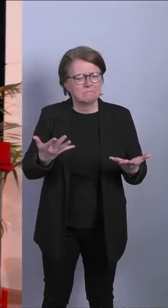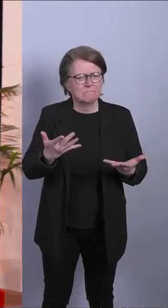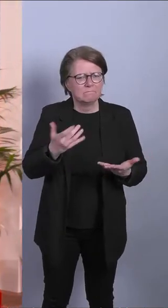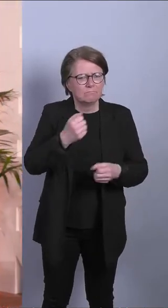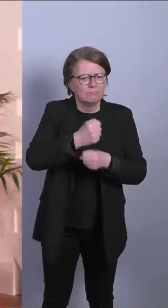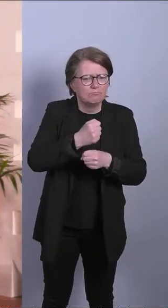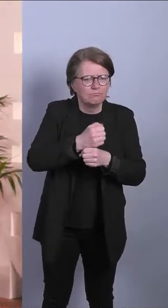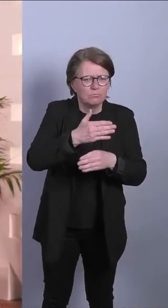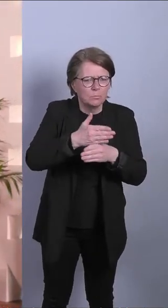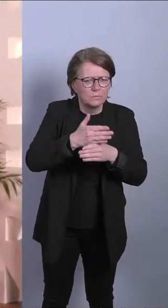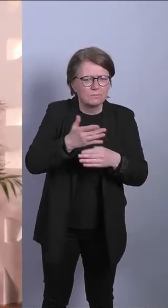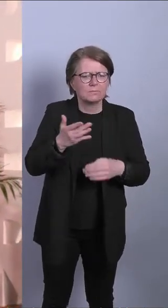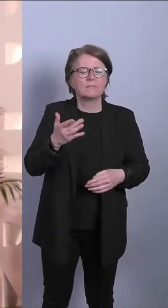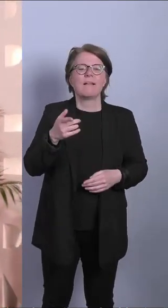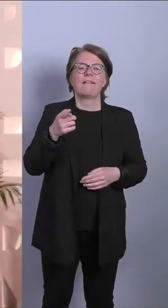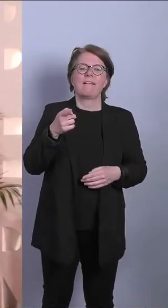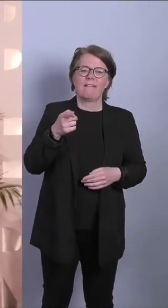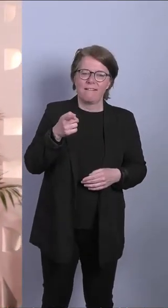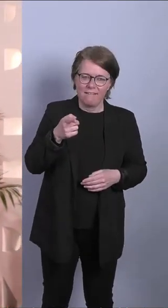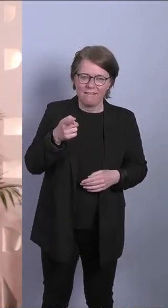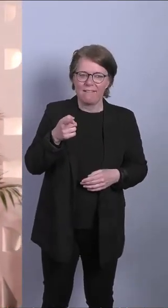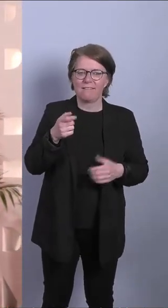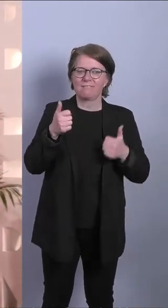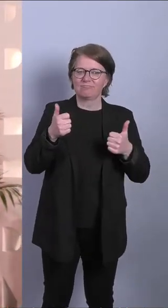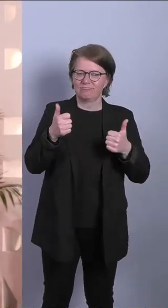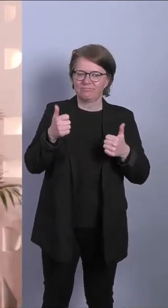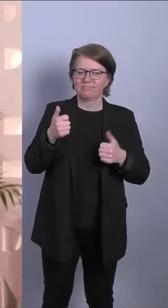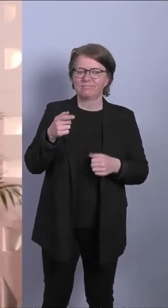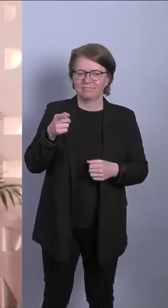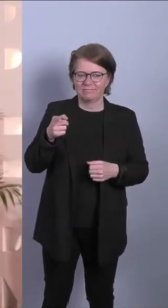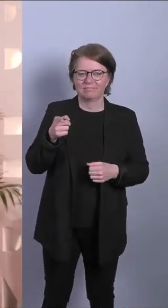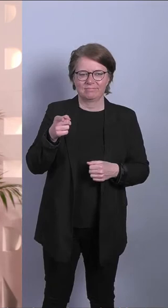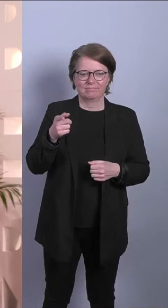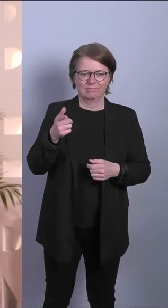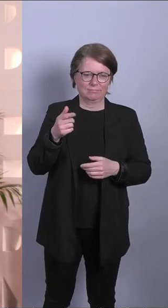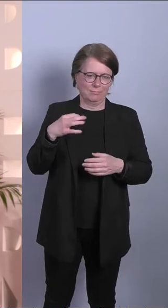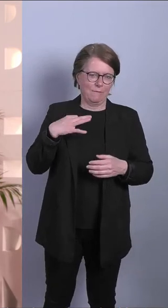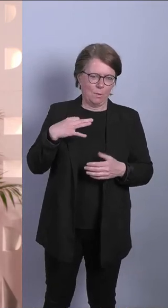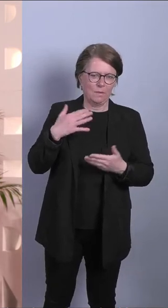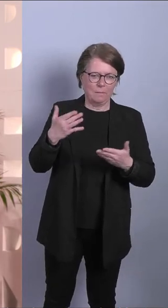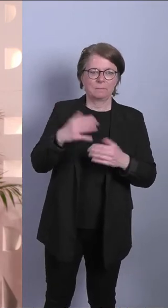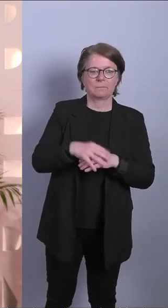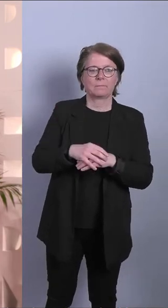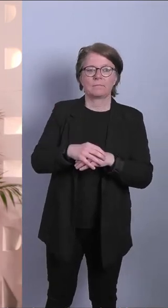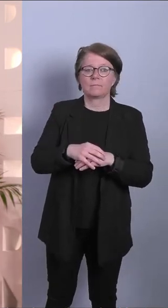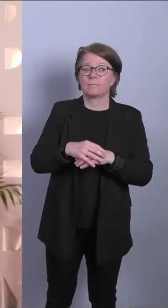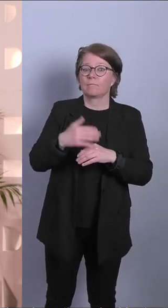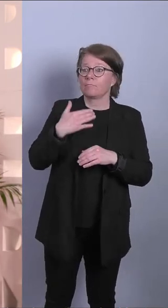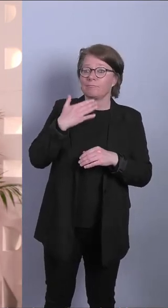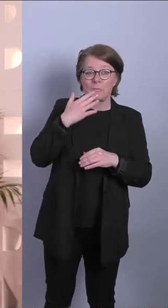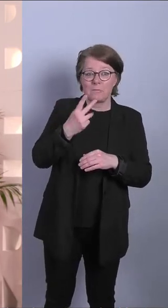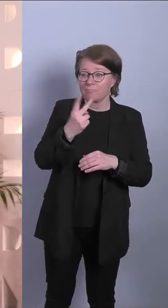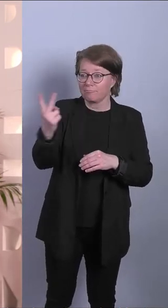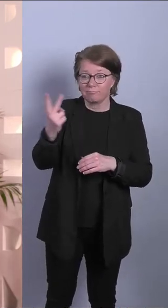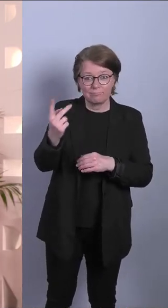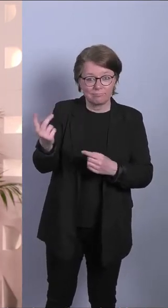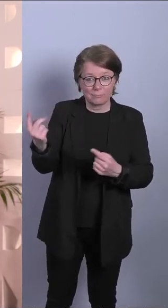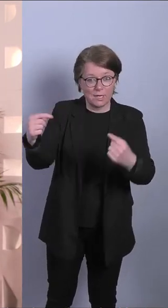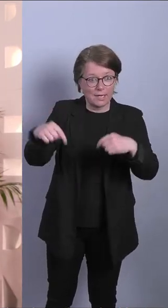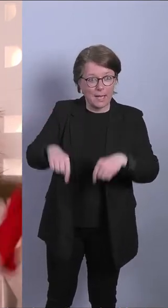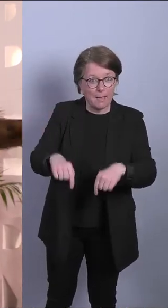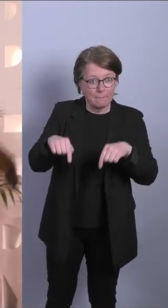Football. Oh, little surprise there. Okay, thank you. Thank you for joining us here. What are you looking forward to?